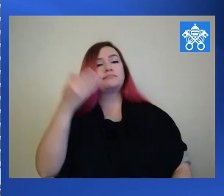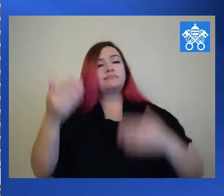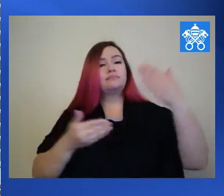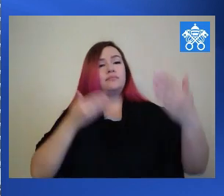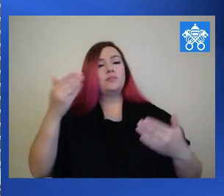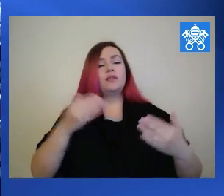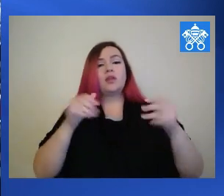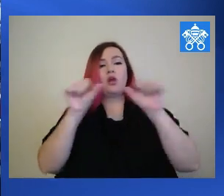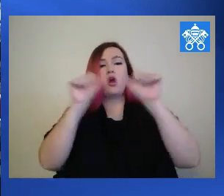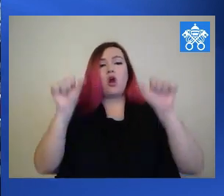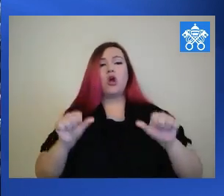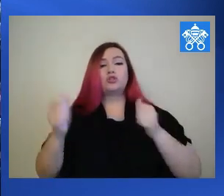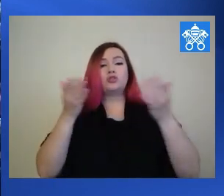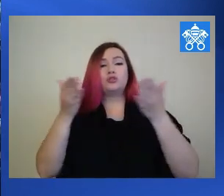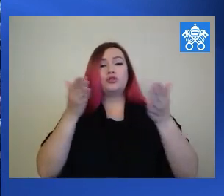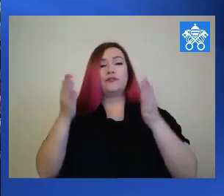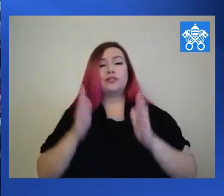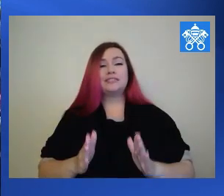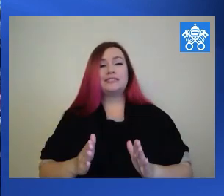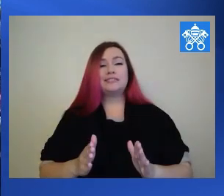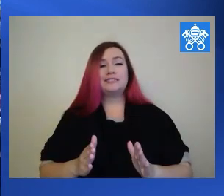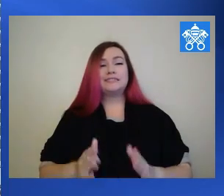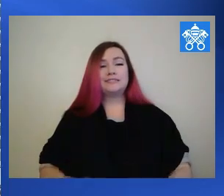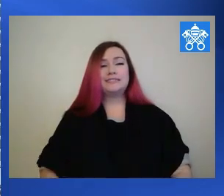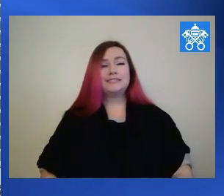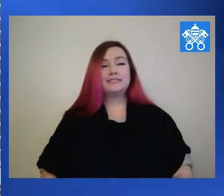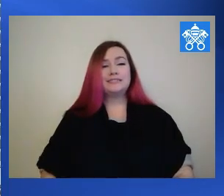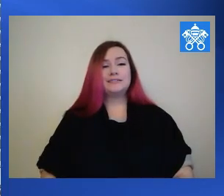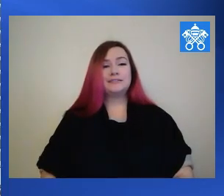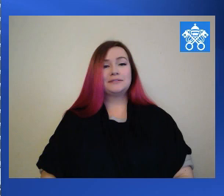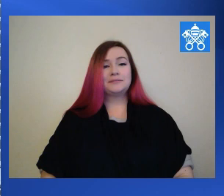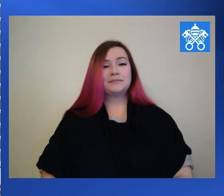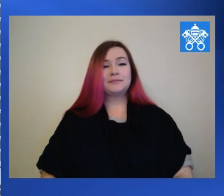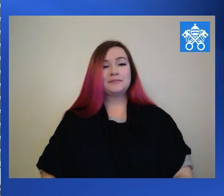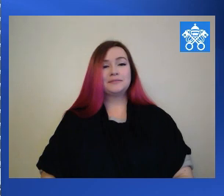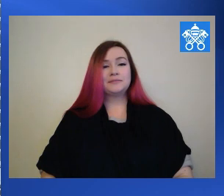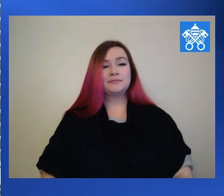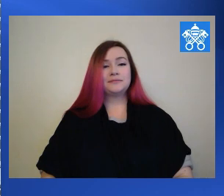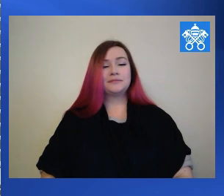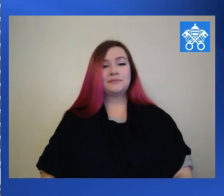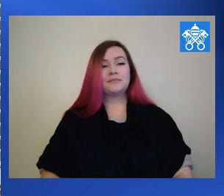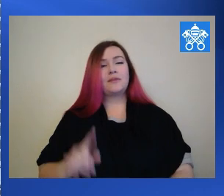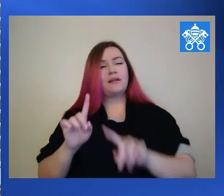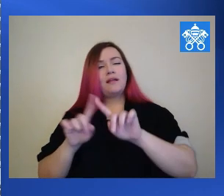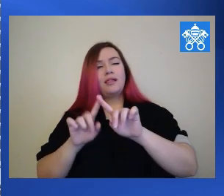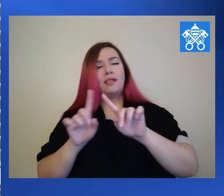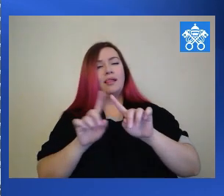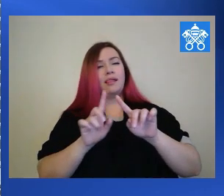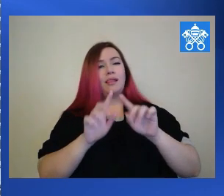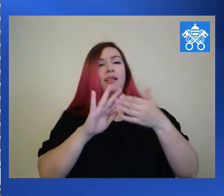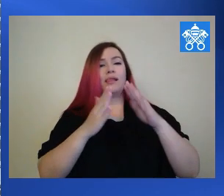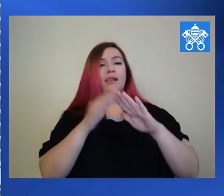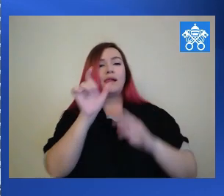altar servers, la protezione civile di Lecco, and other places from